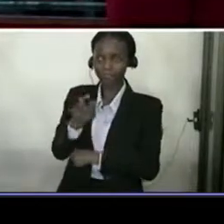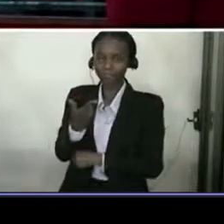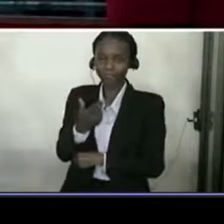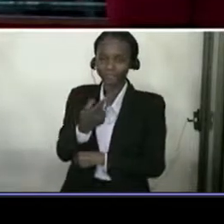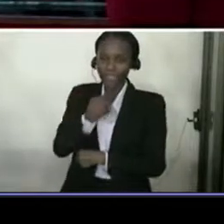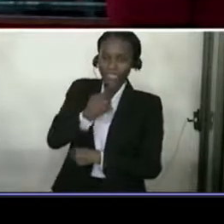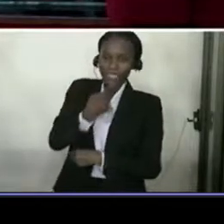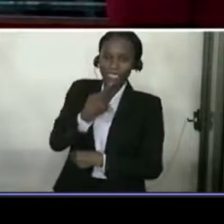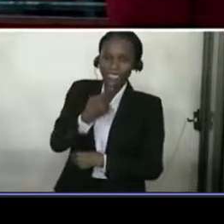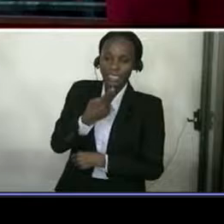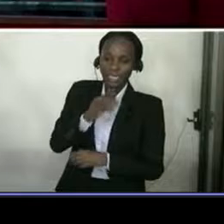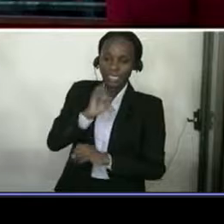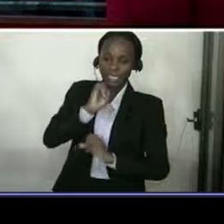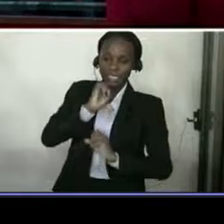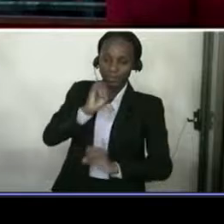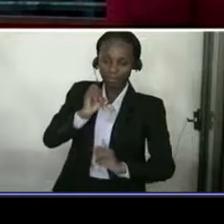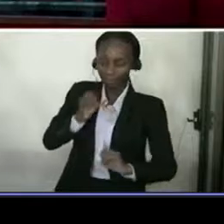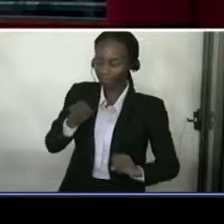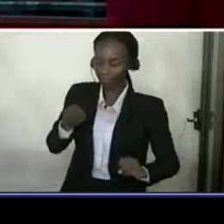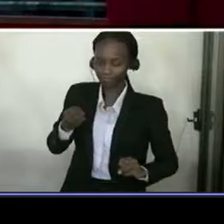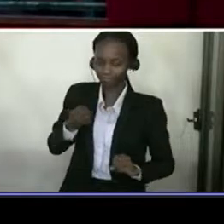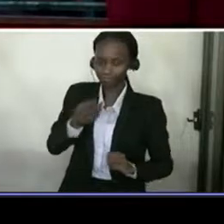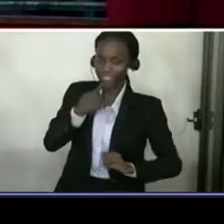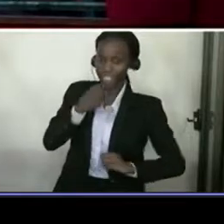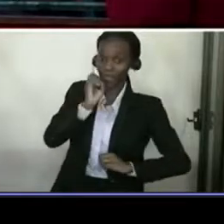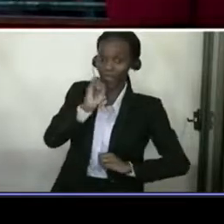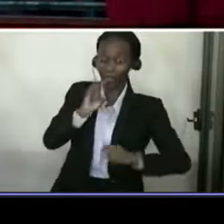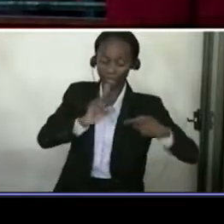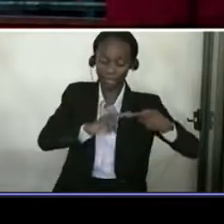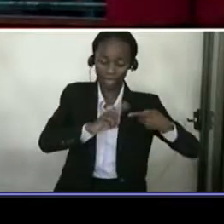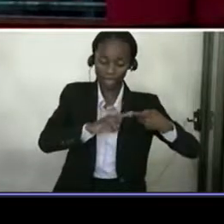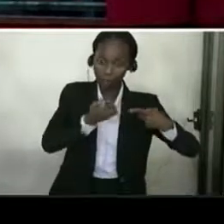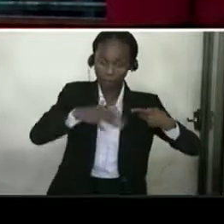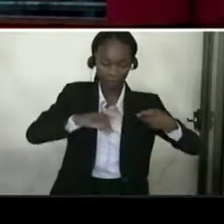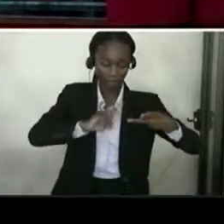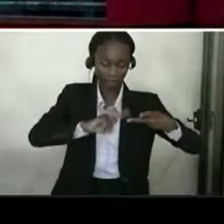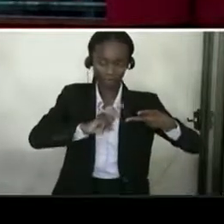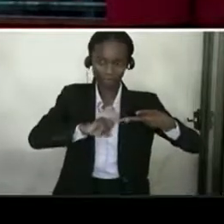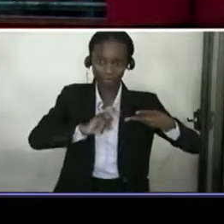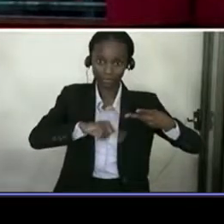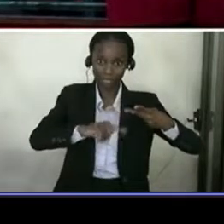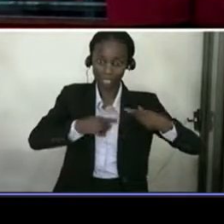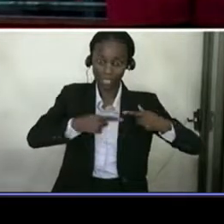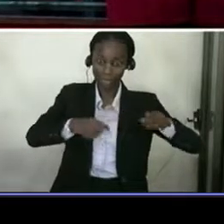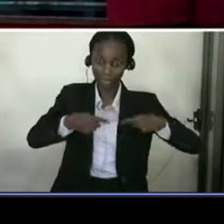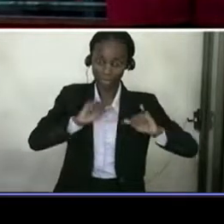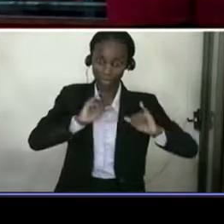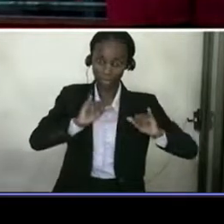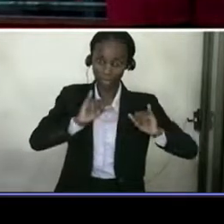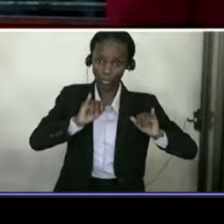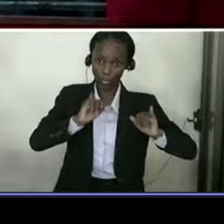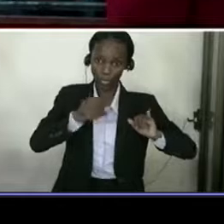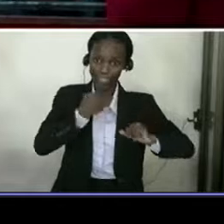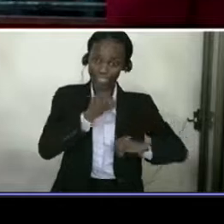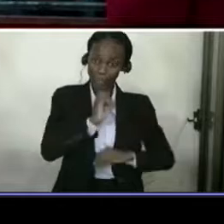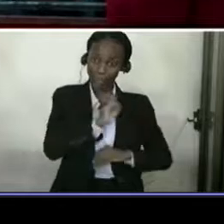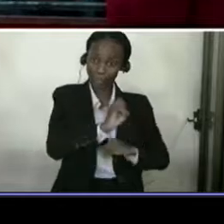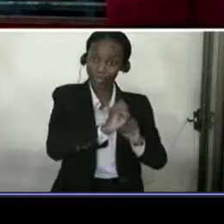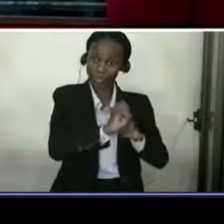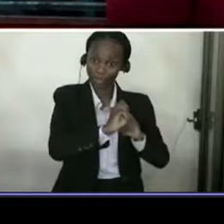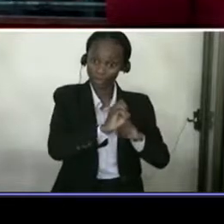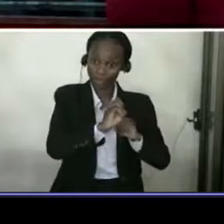about fruitless, wasteful, and irregular expenditure. This is a dream that's